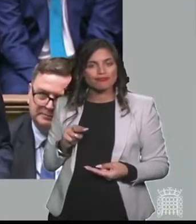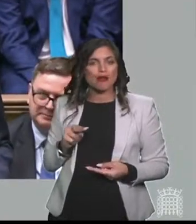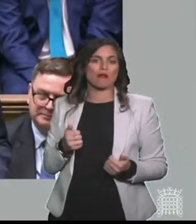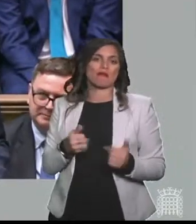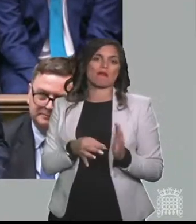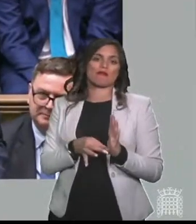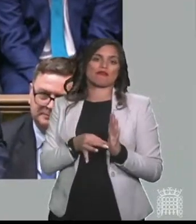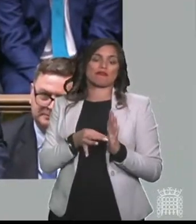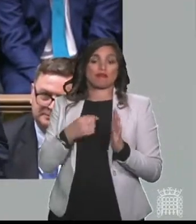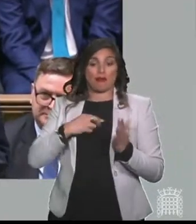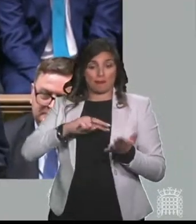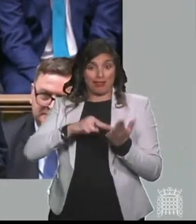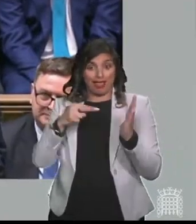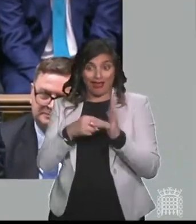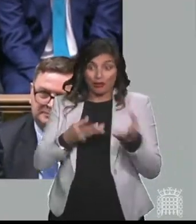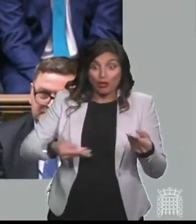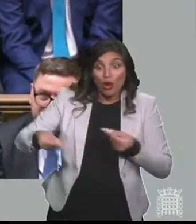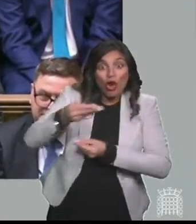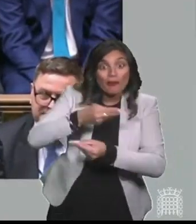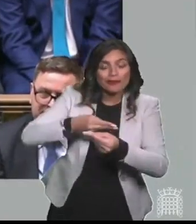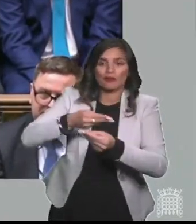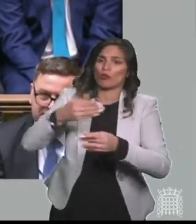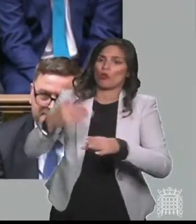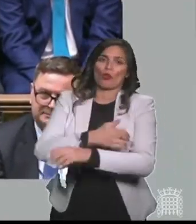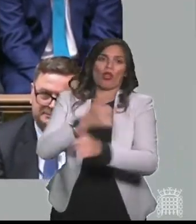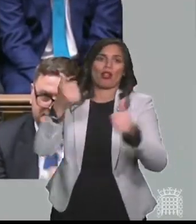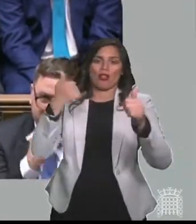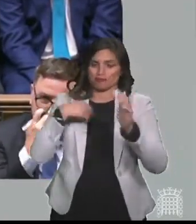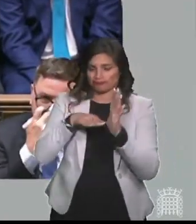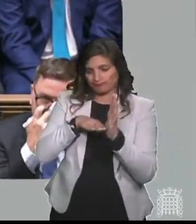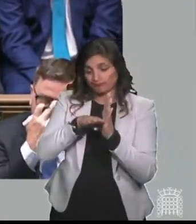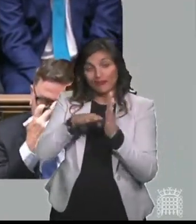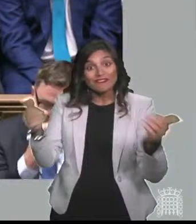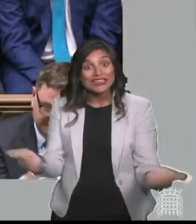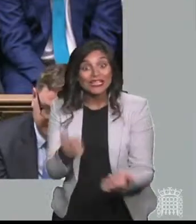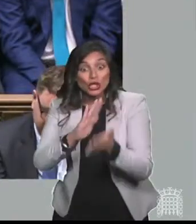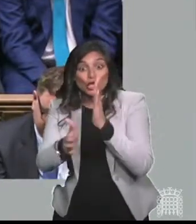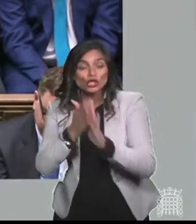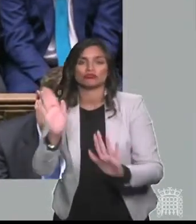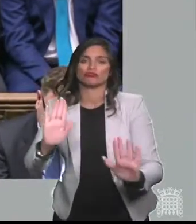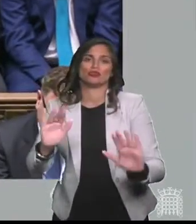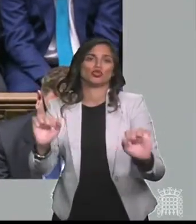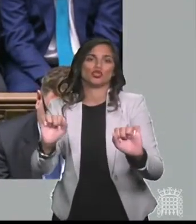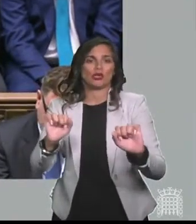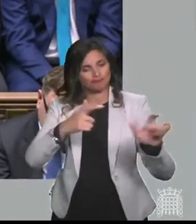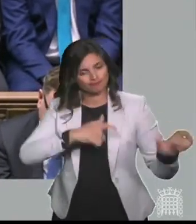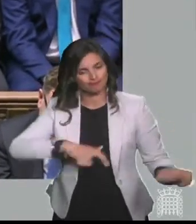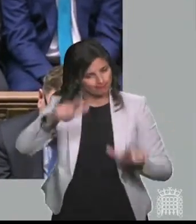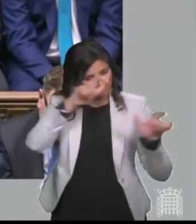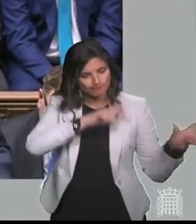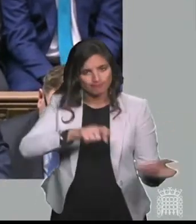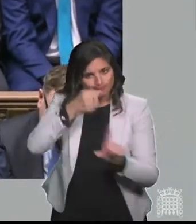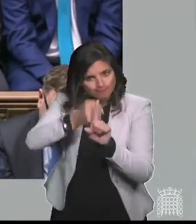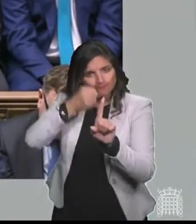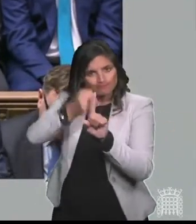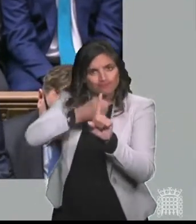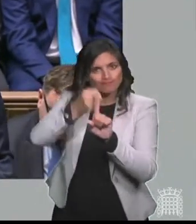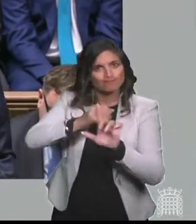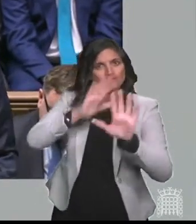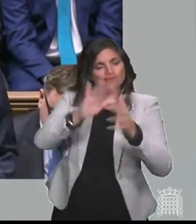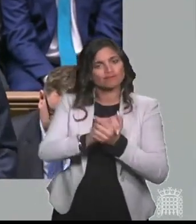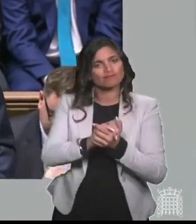for the British economy is working, but the work is not done. Others proposed a more